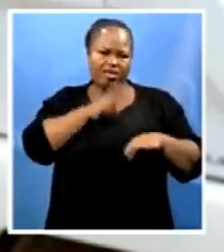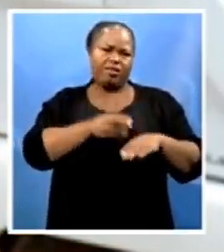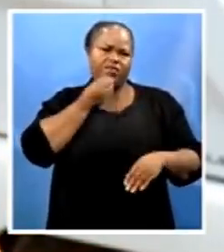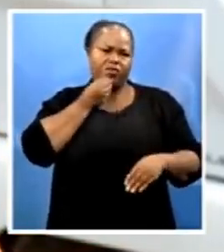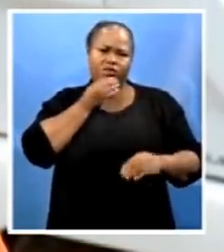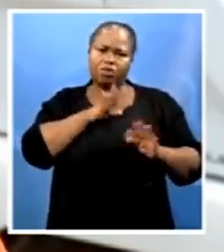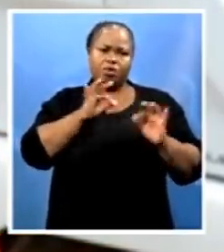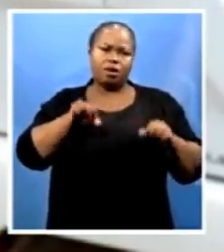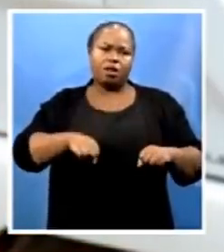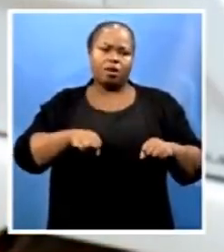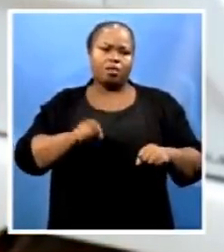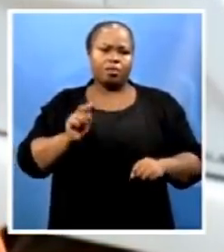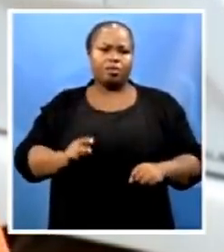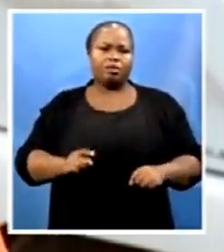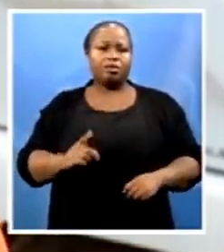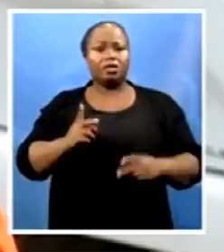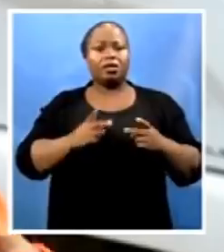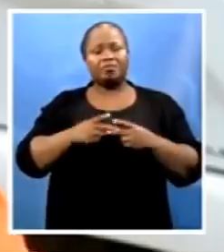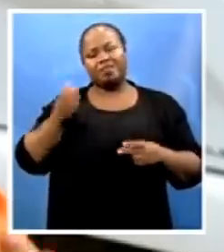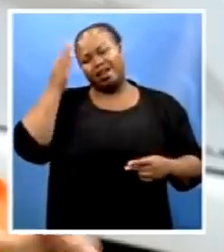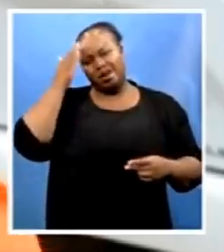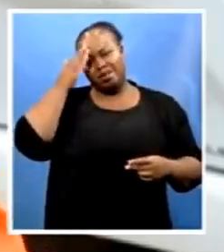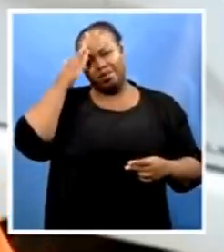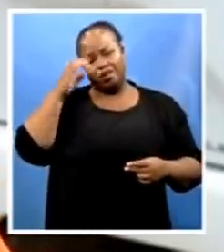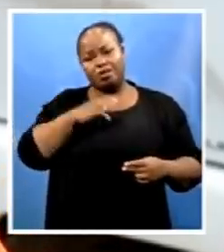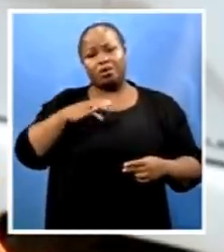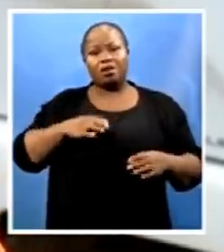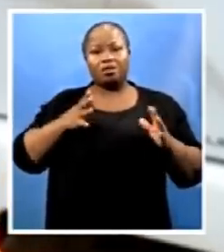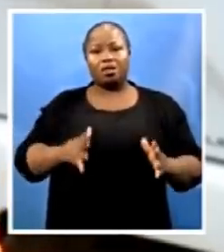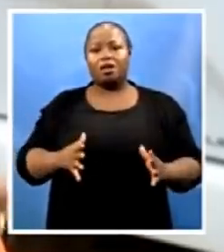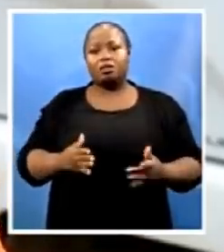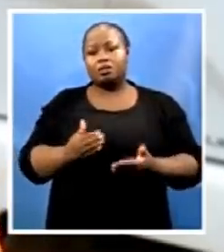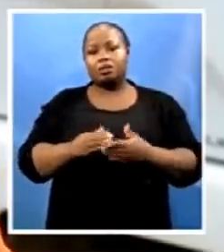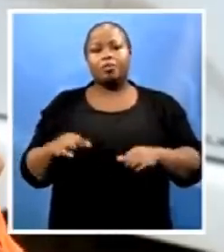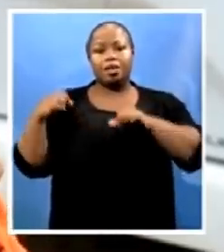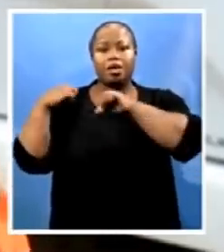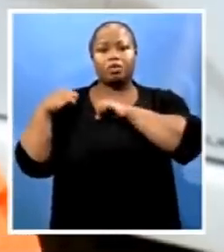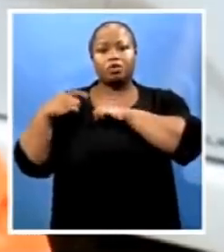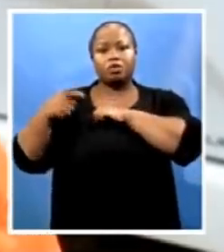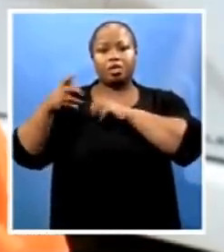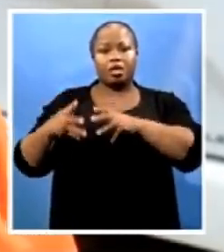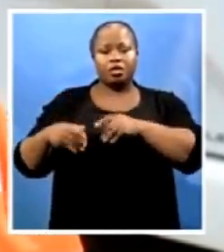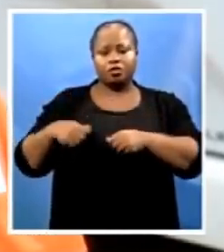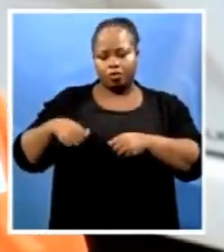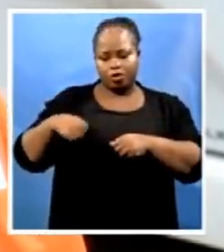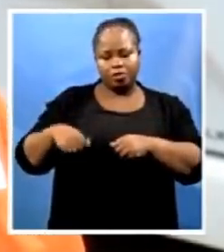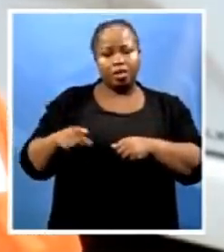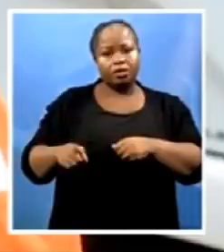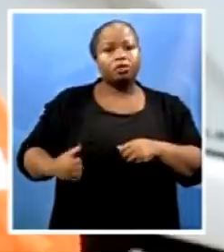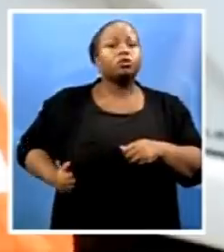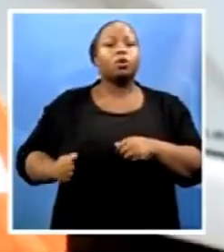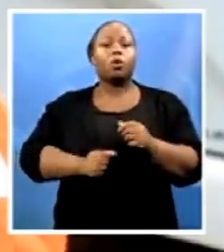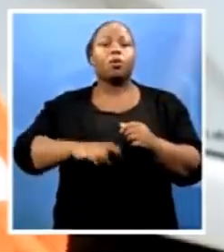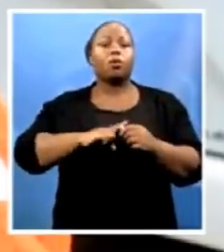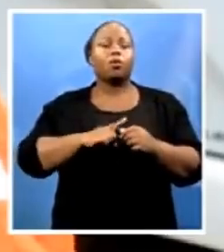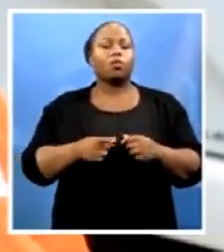I know that councillors are accountable to the speakers of the municipalities, because we were very much doing it